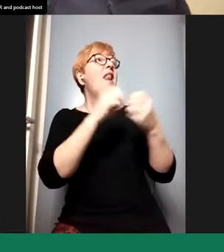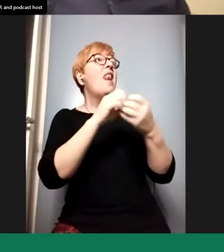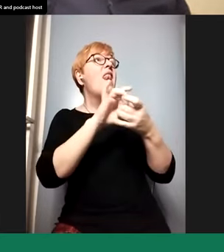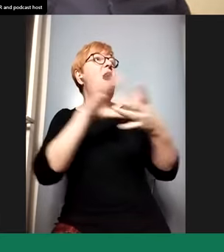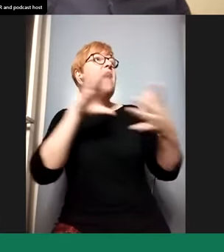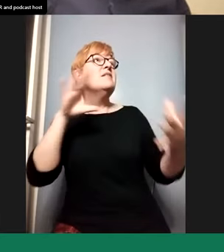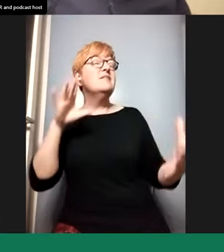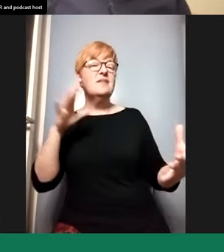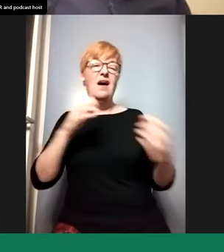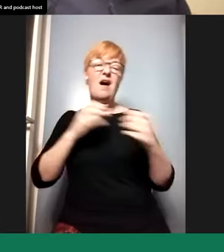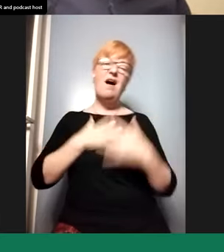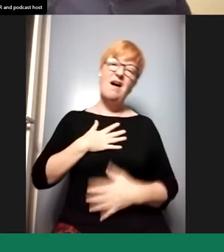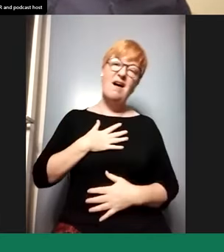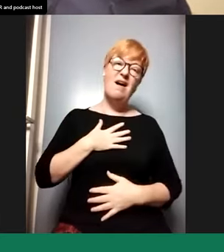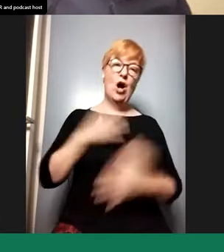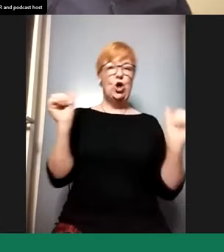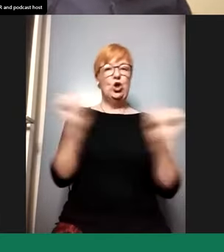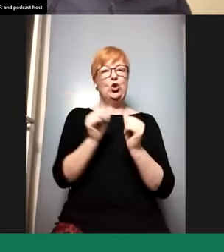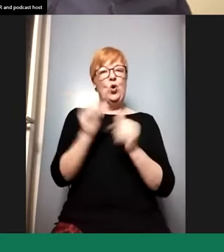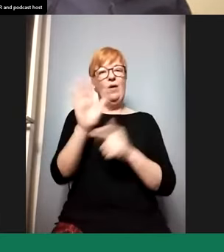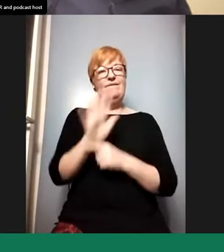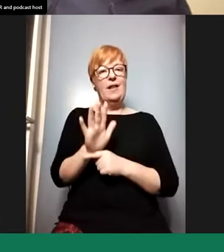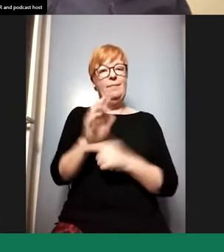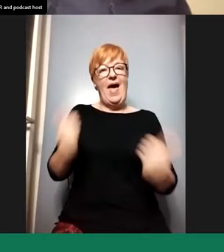this really short film ends. But I just feel that